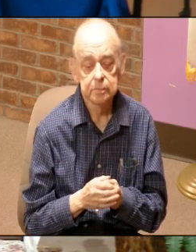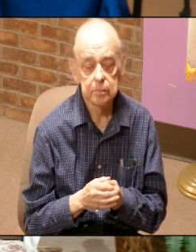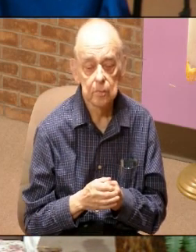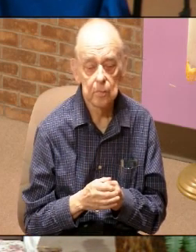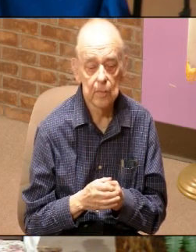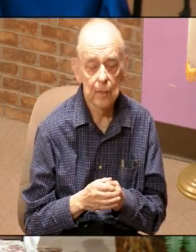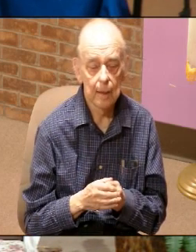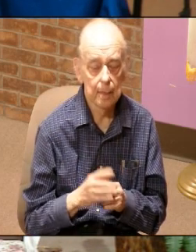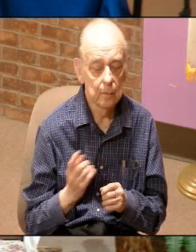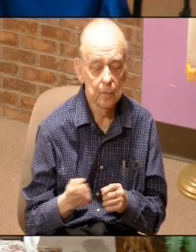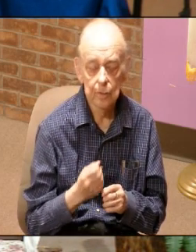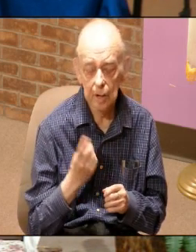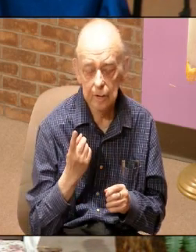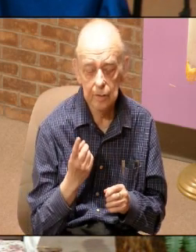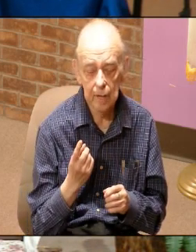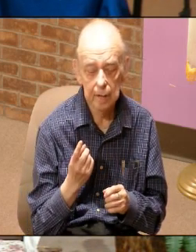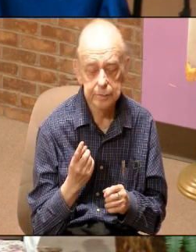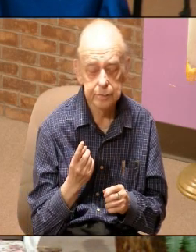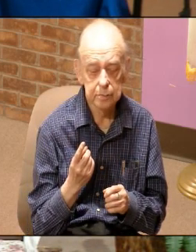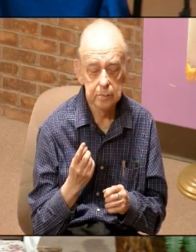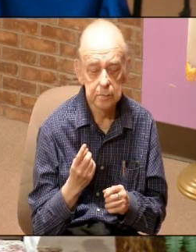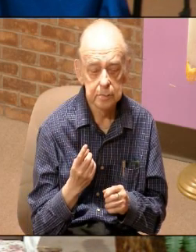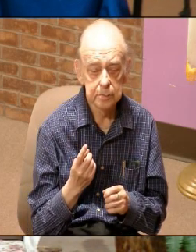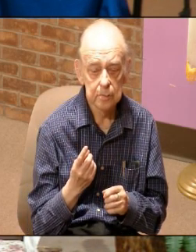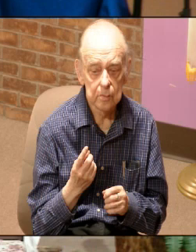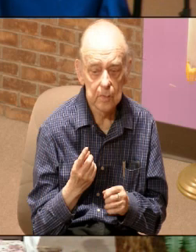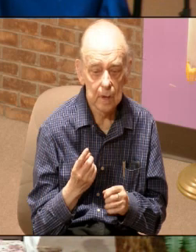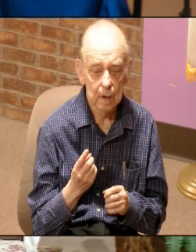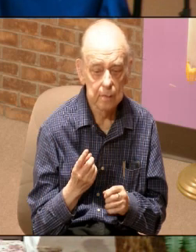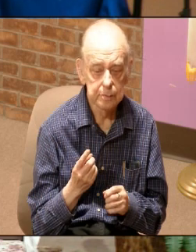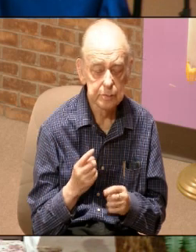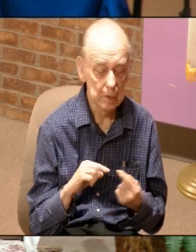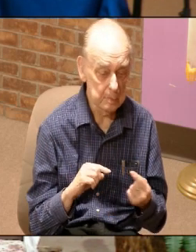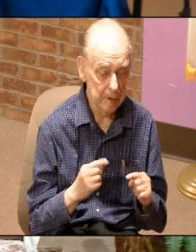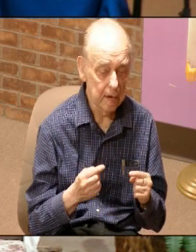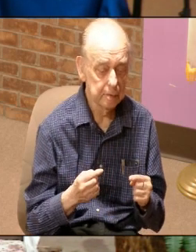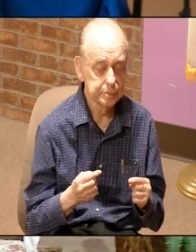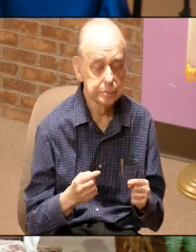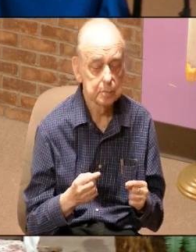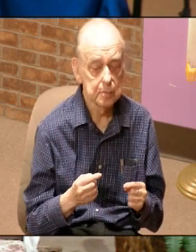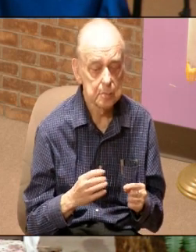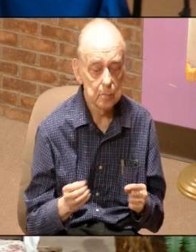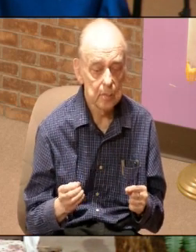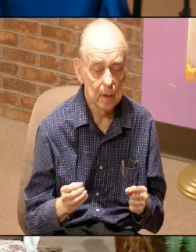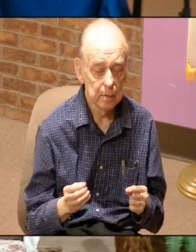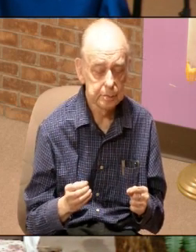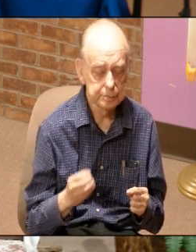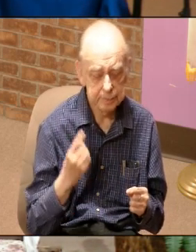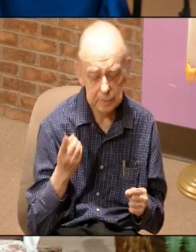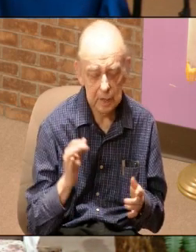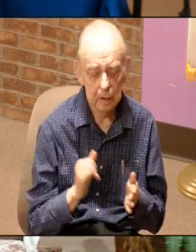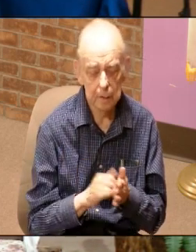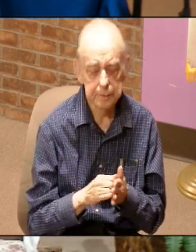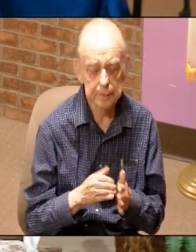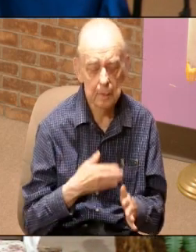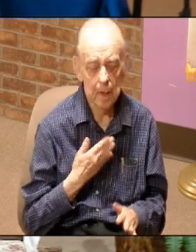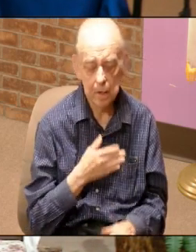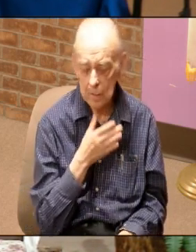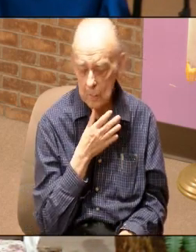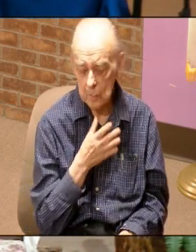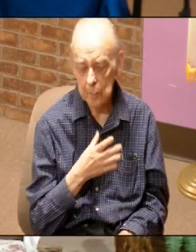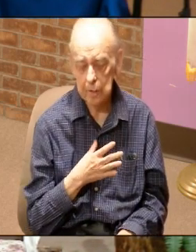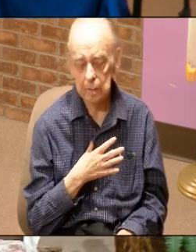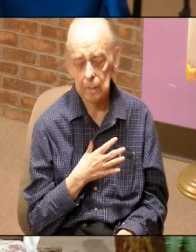just to understand the pain. And then think about a young lady